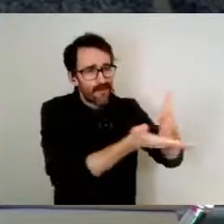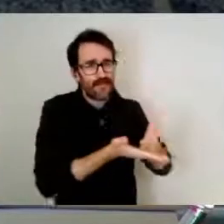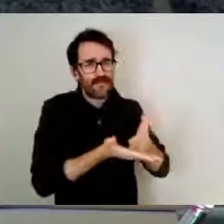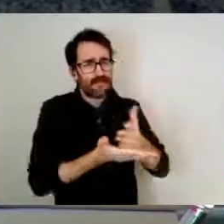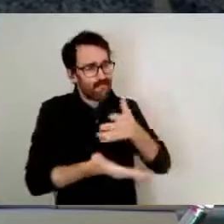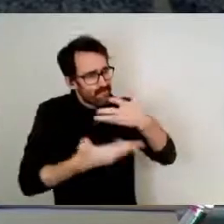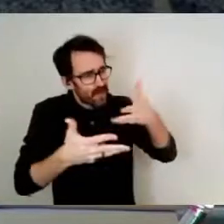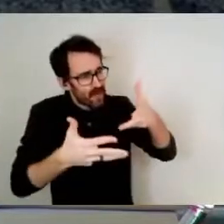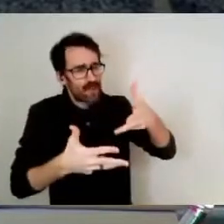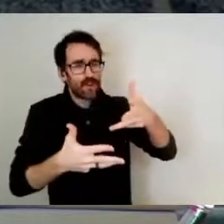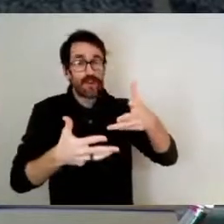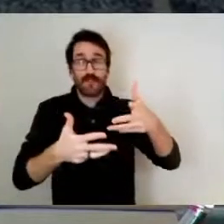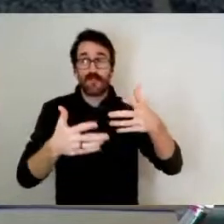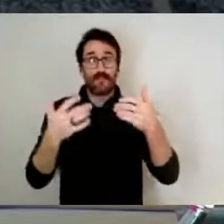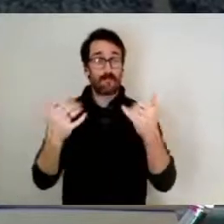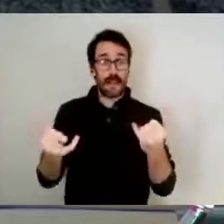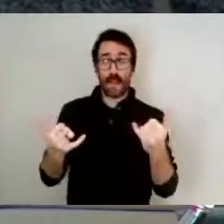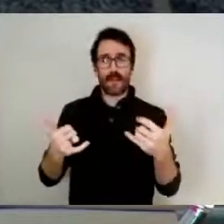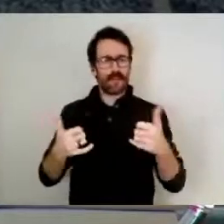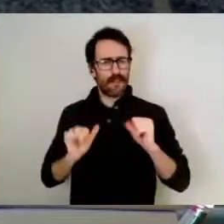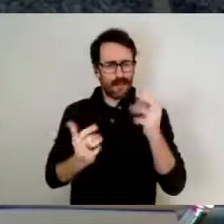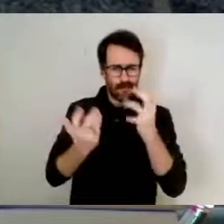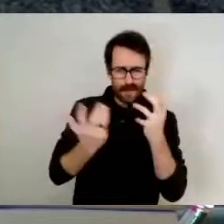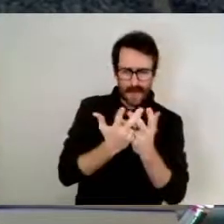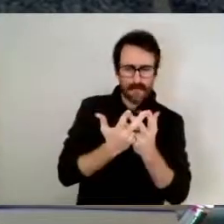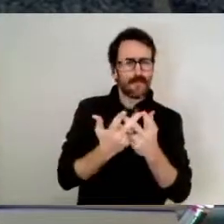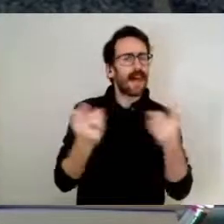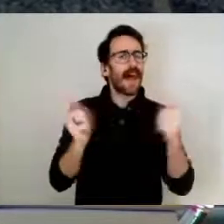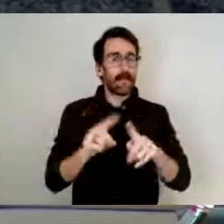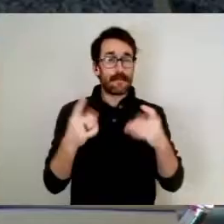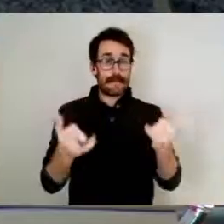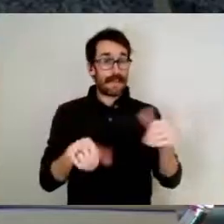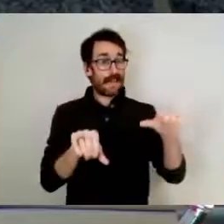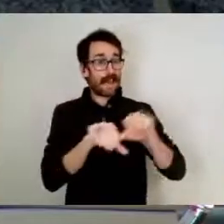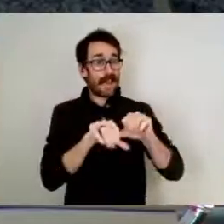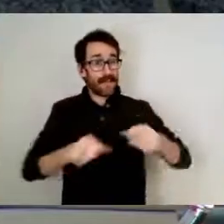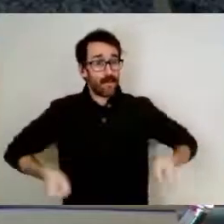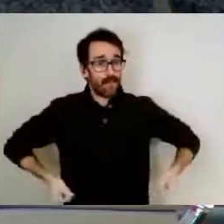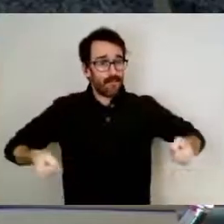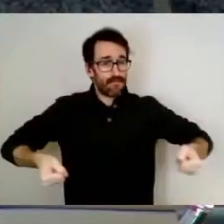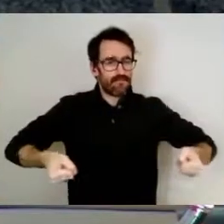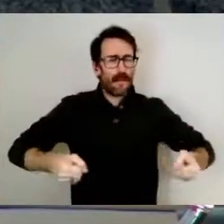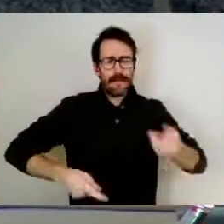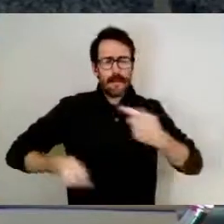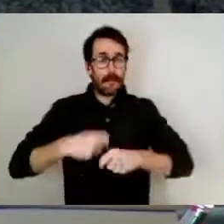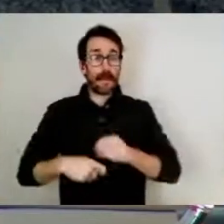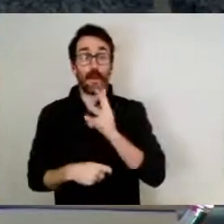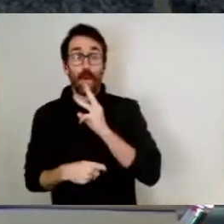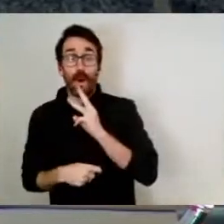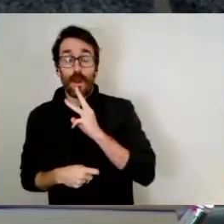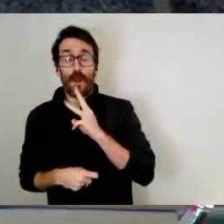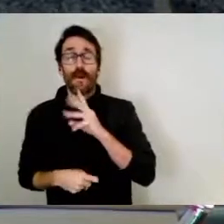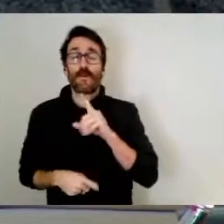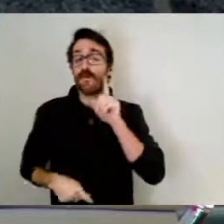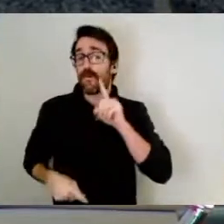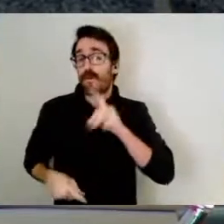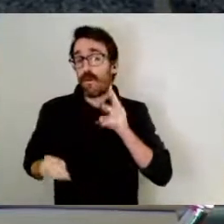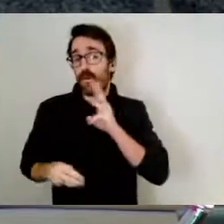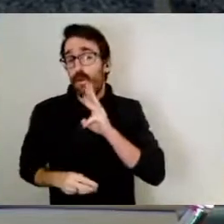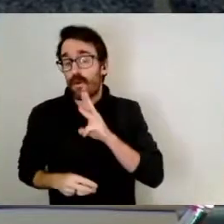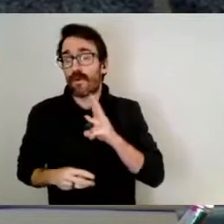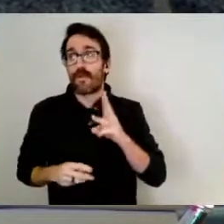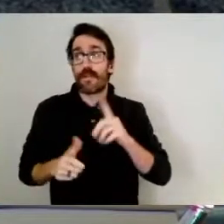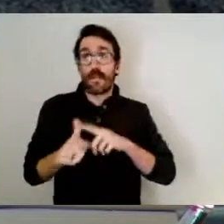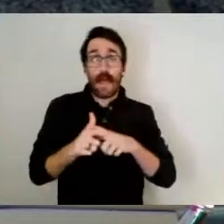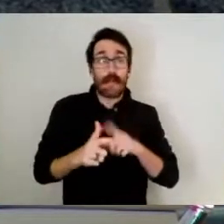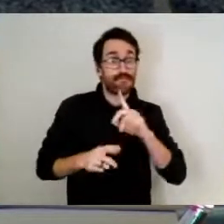day or two, we can have a tripartite meeting with the province, the federal government, and ourselves at the municipality to plan our